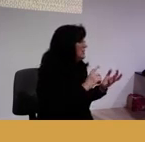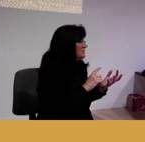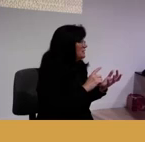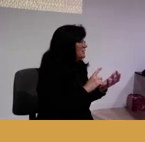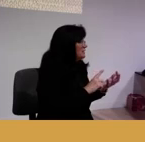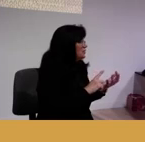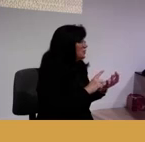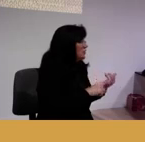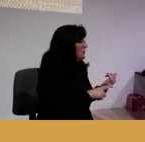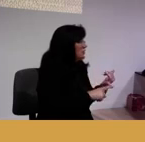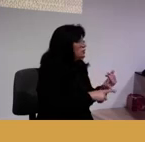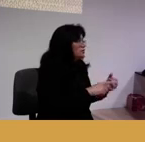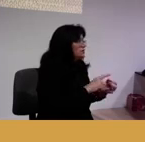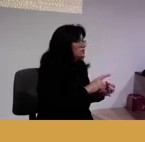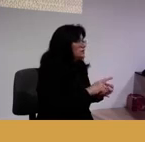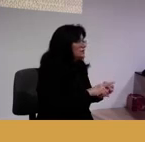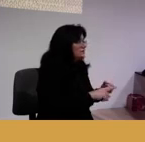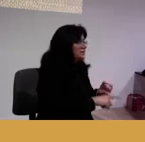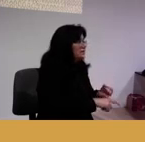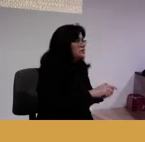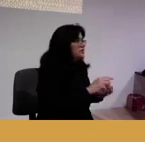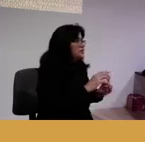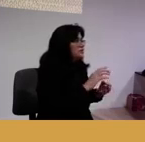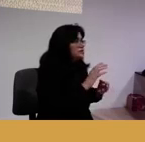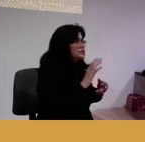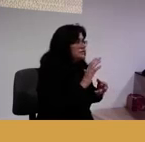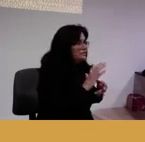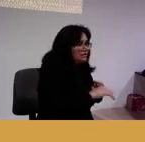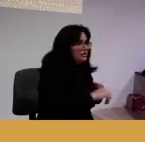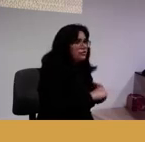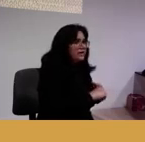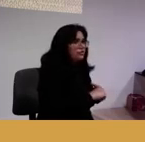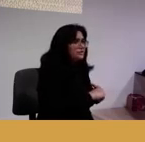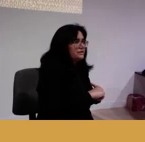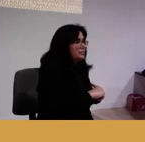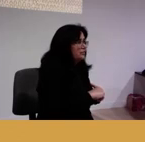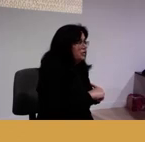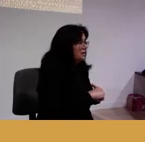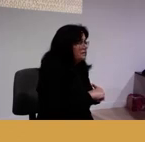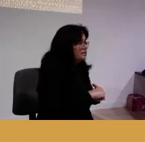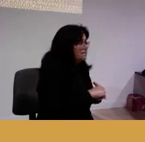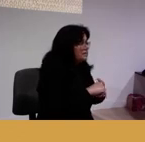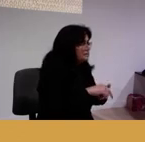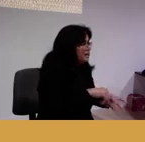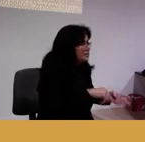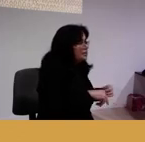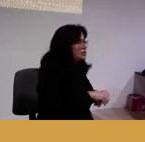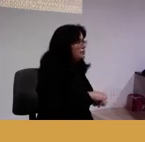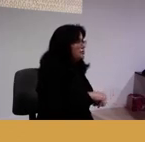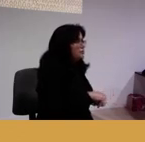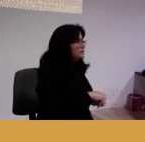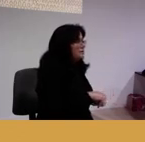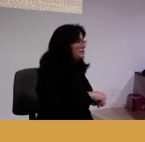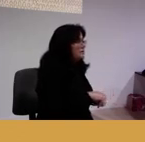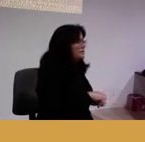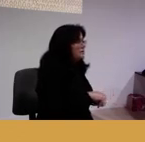It's about knowing cultures and histories, the ethical frameworks that they provide. It's about getting